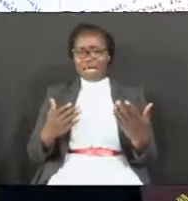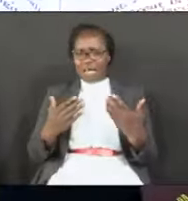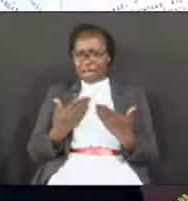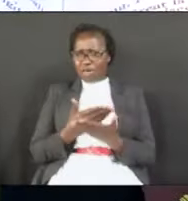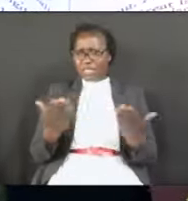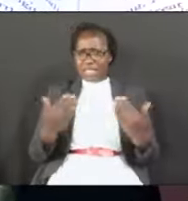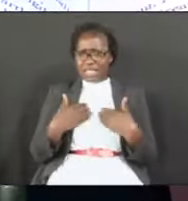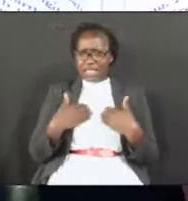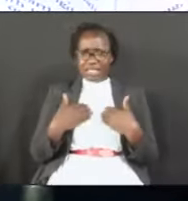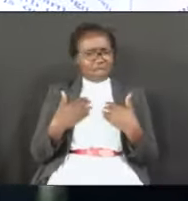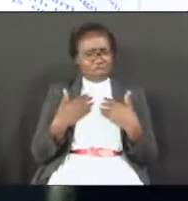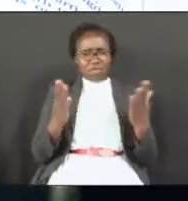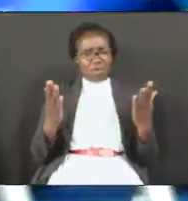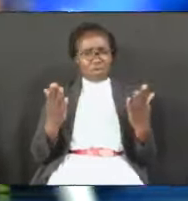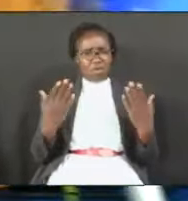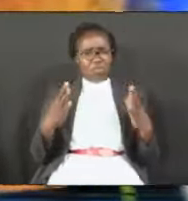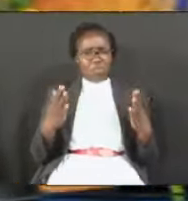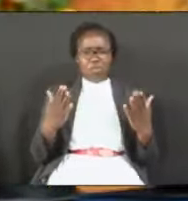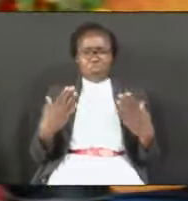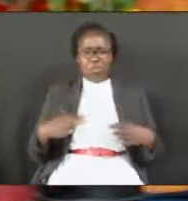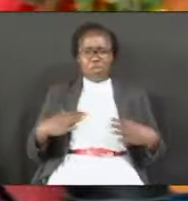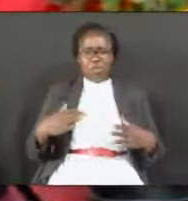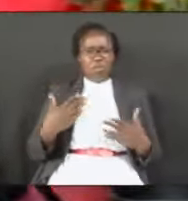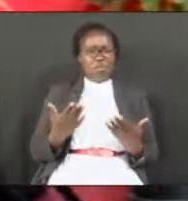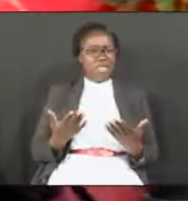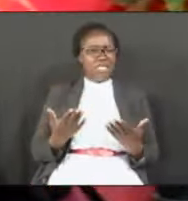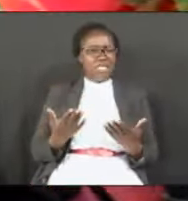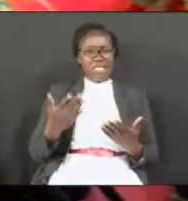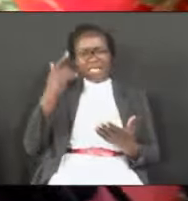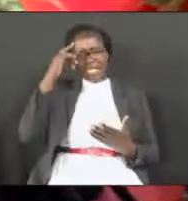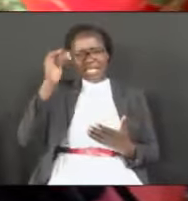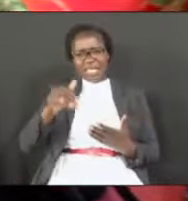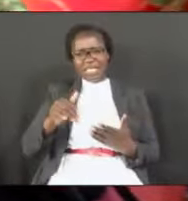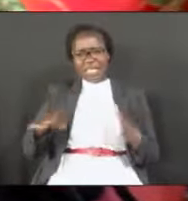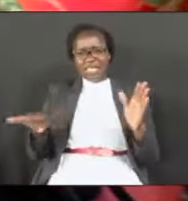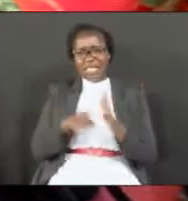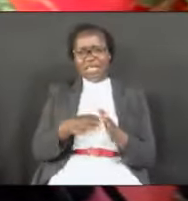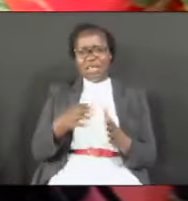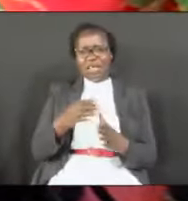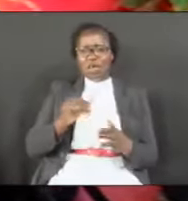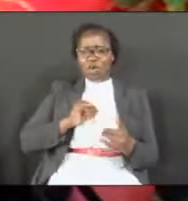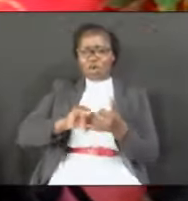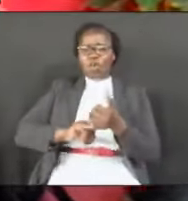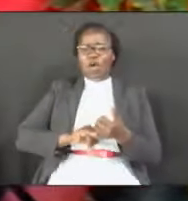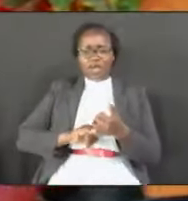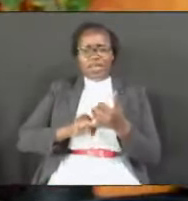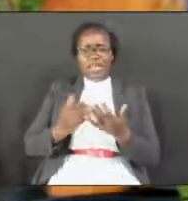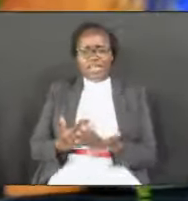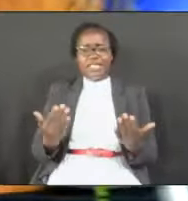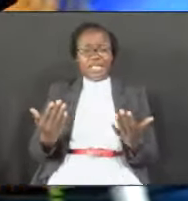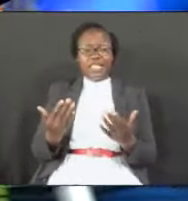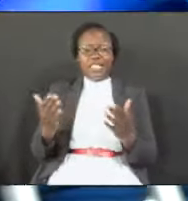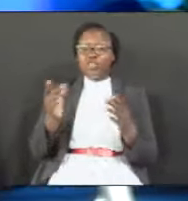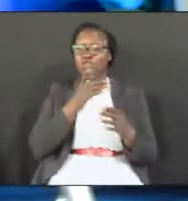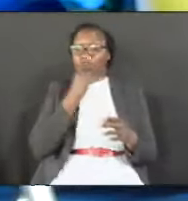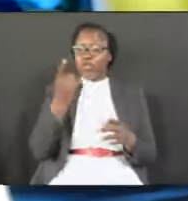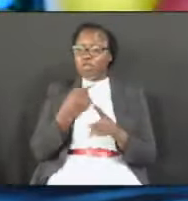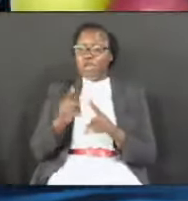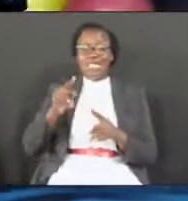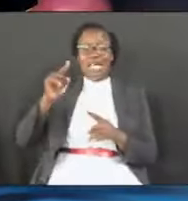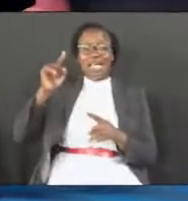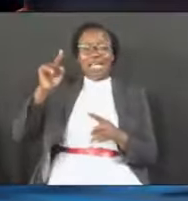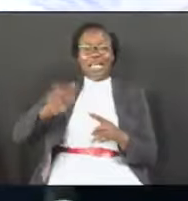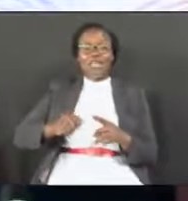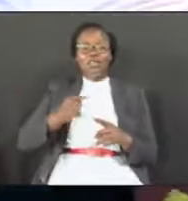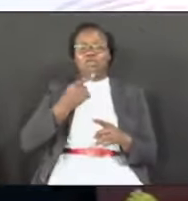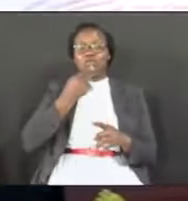may think I'm a very bad guy. I just threw my wife and my child into the wilderness without anything, but I have come not to be